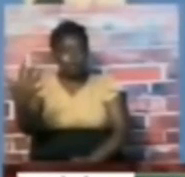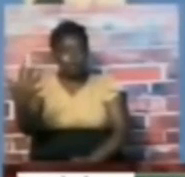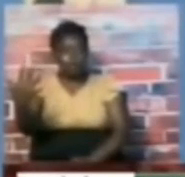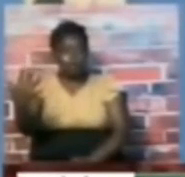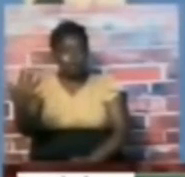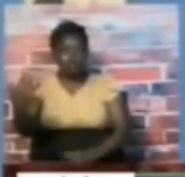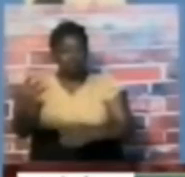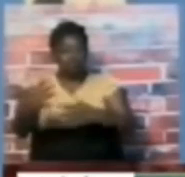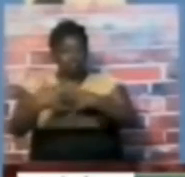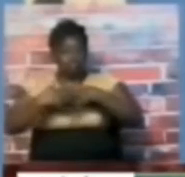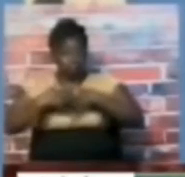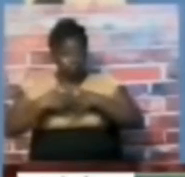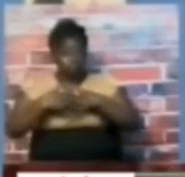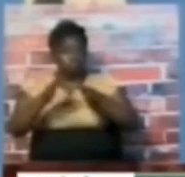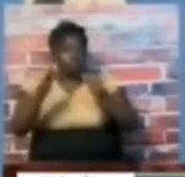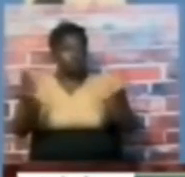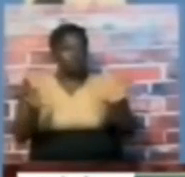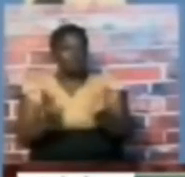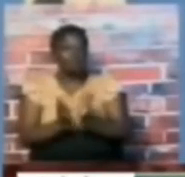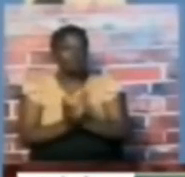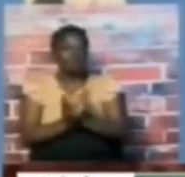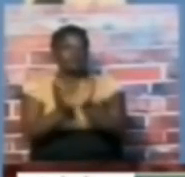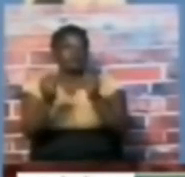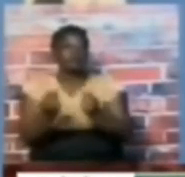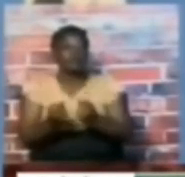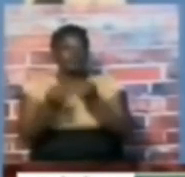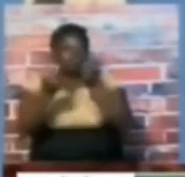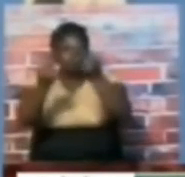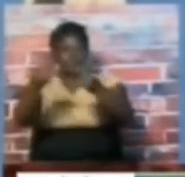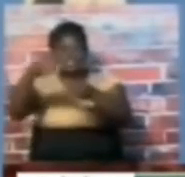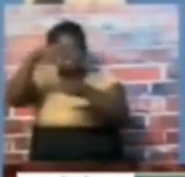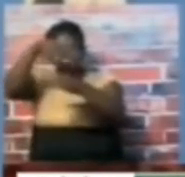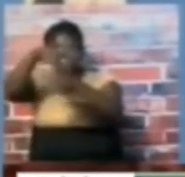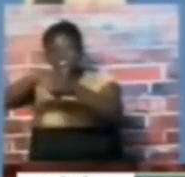we shall open public transport in 95.